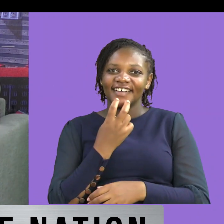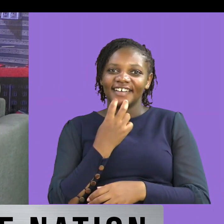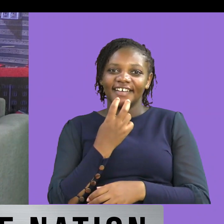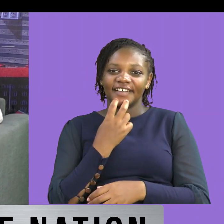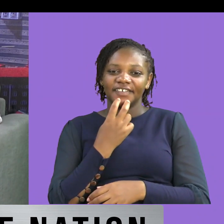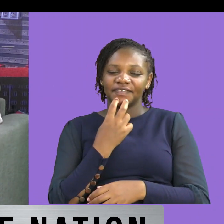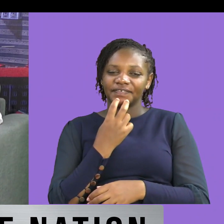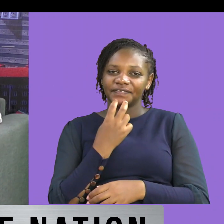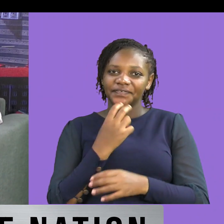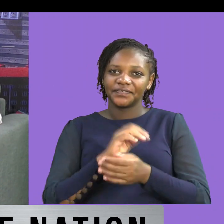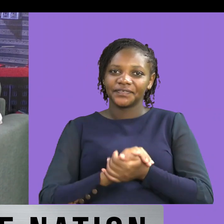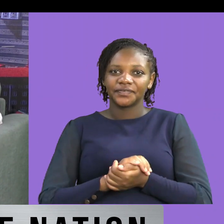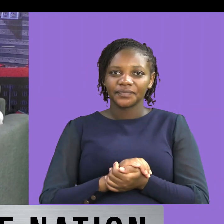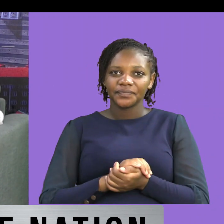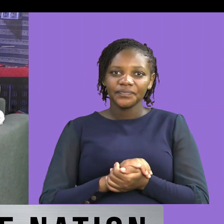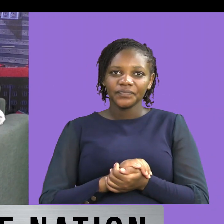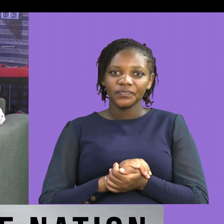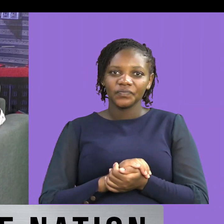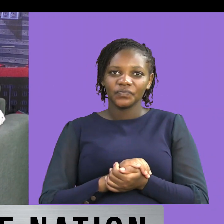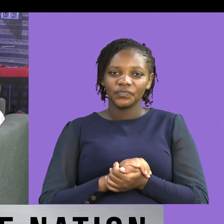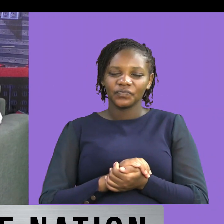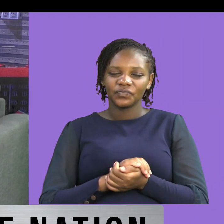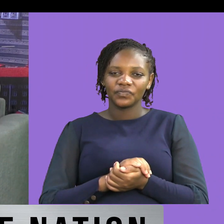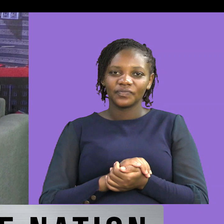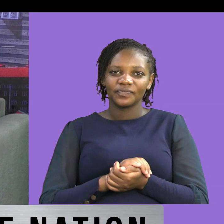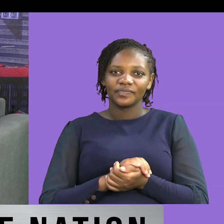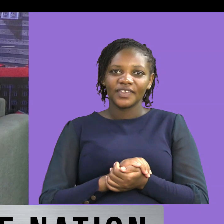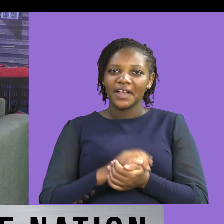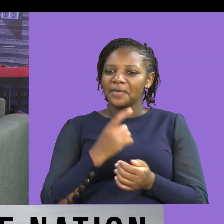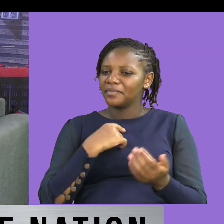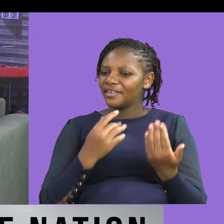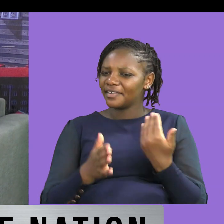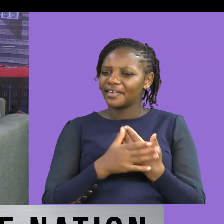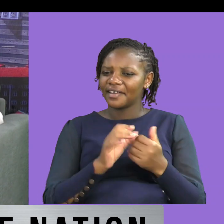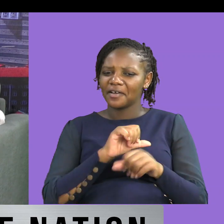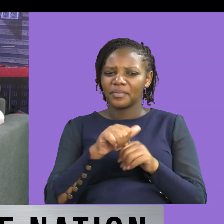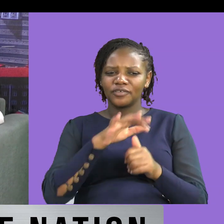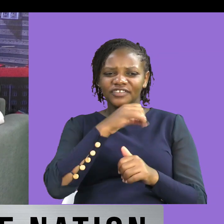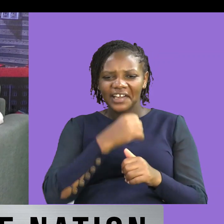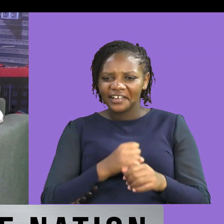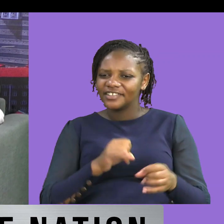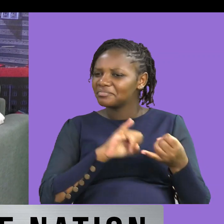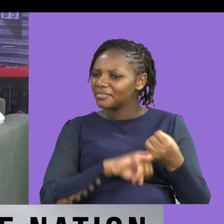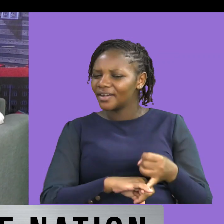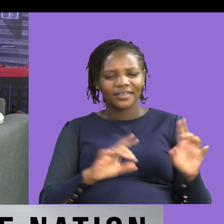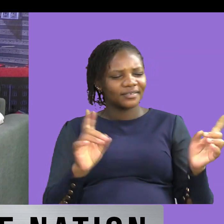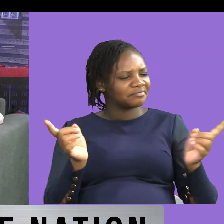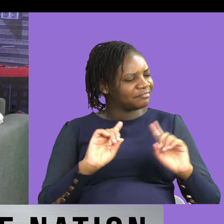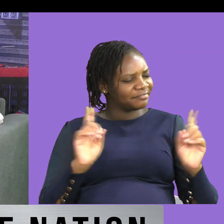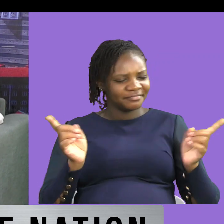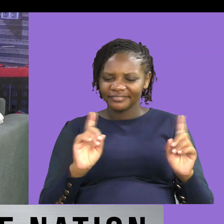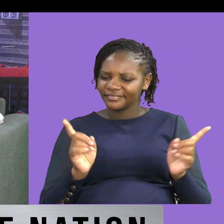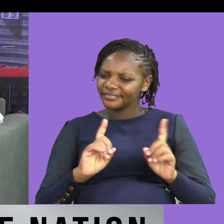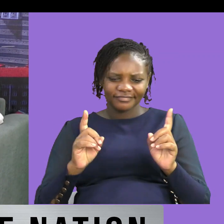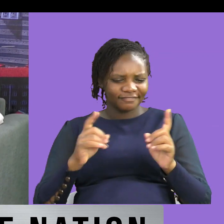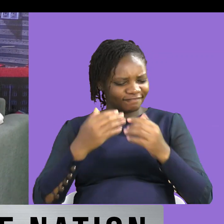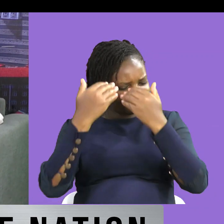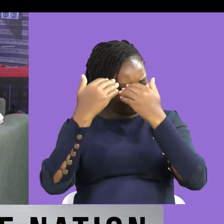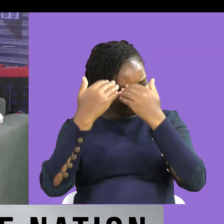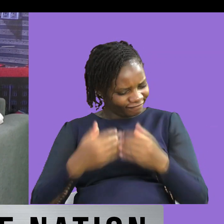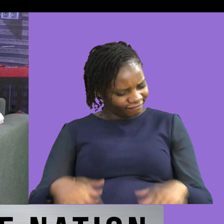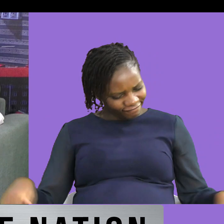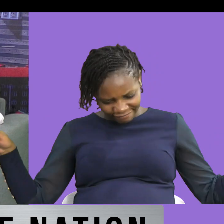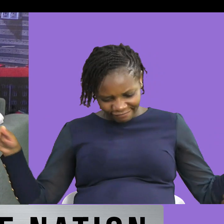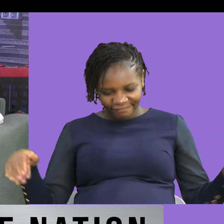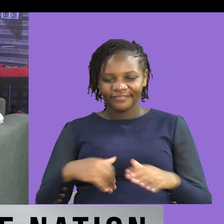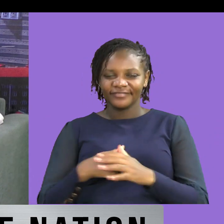Come on. Yeah. It's something people want to I don't care about people's ages. So even ladies don't like to